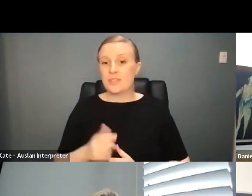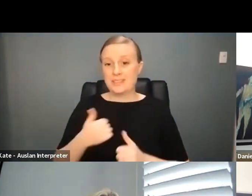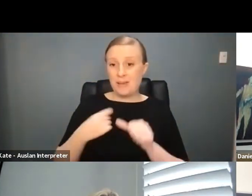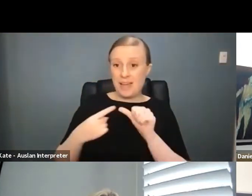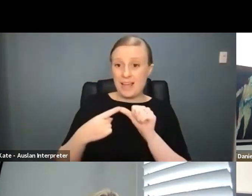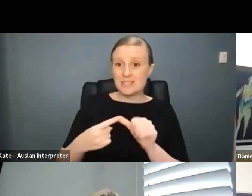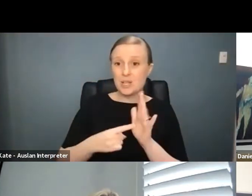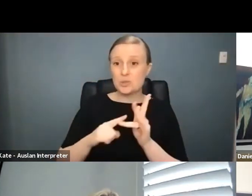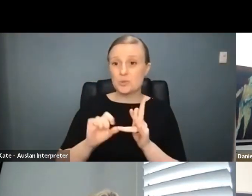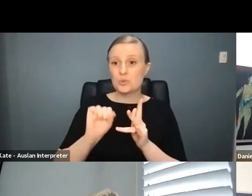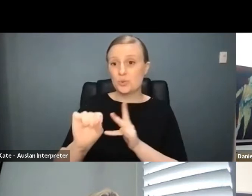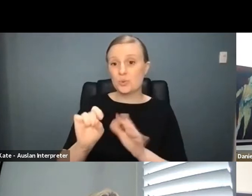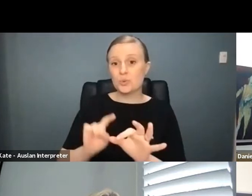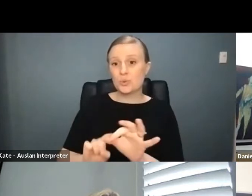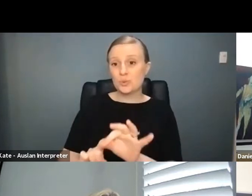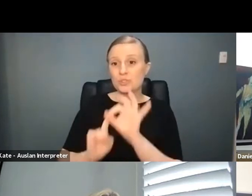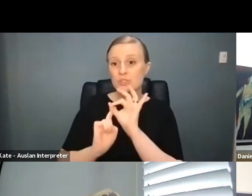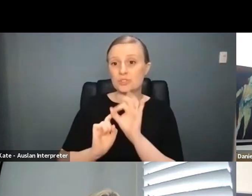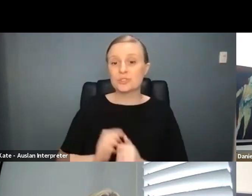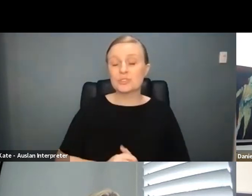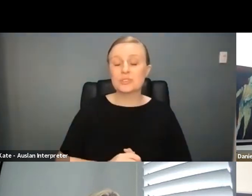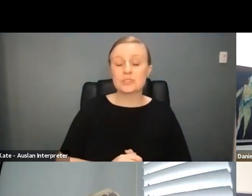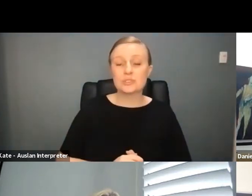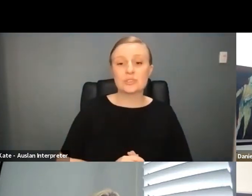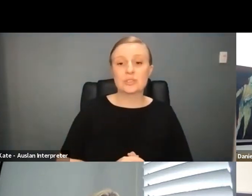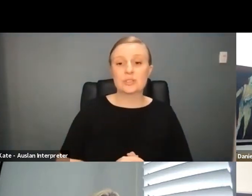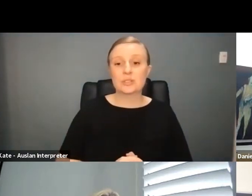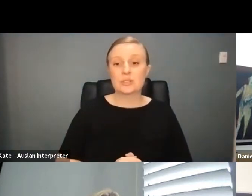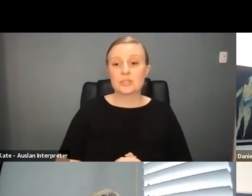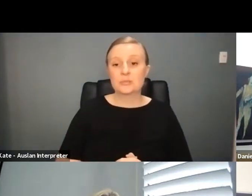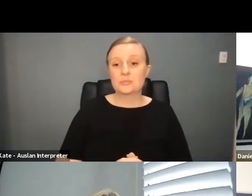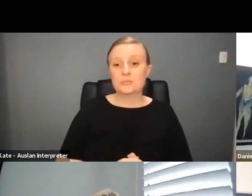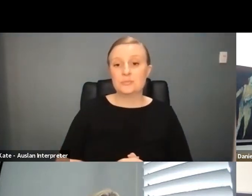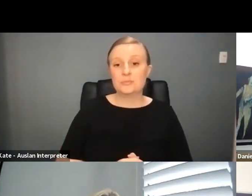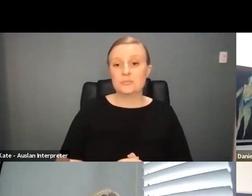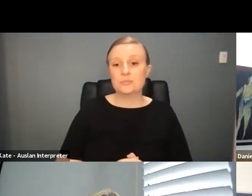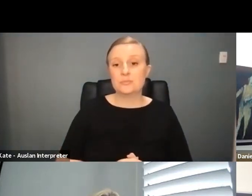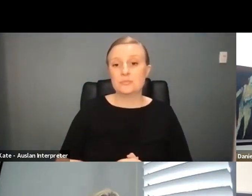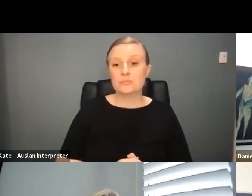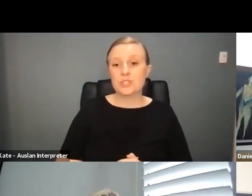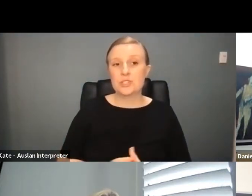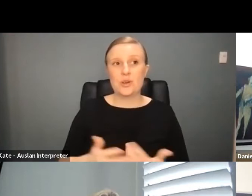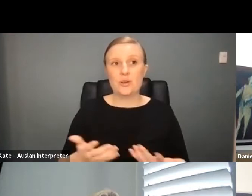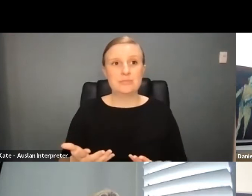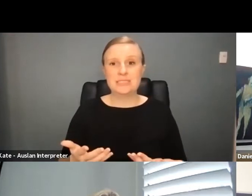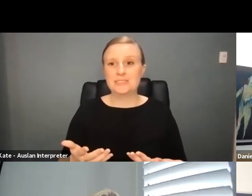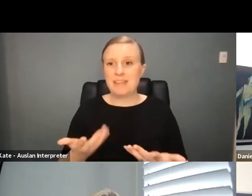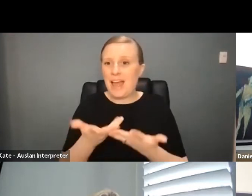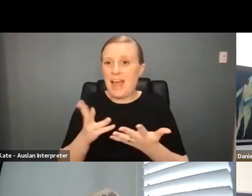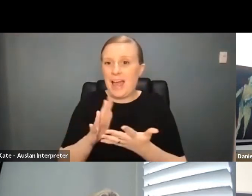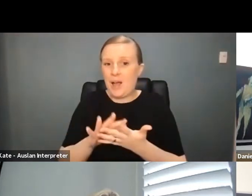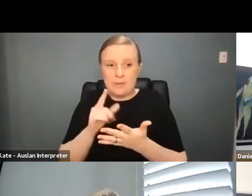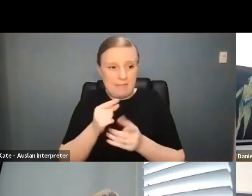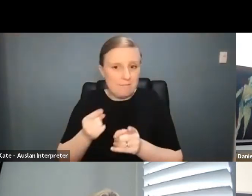that's the main question I would come up with is how we, I guess, follow these patients up within this project